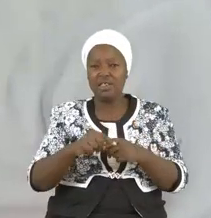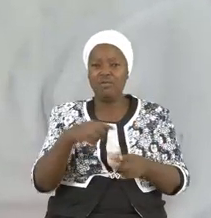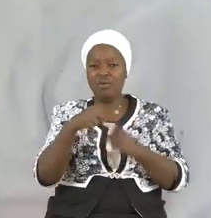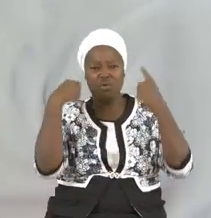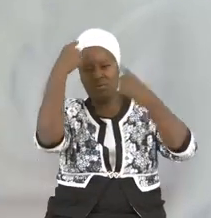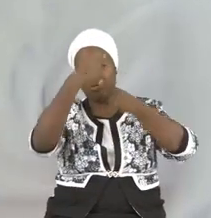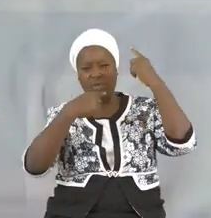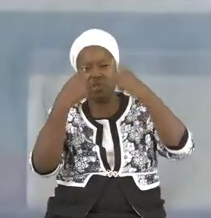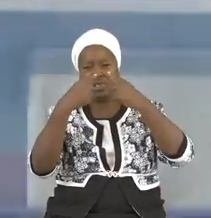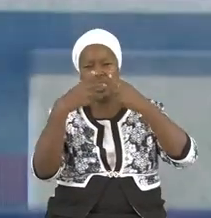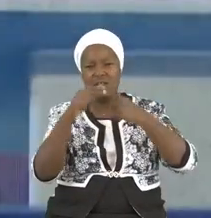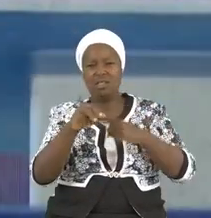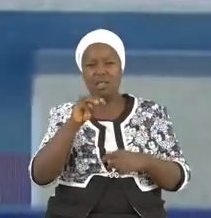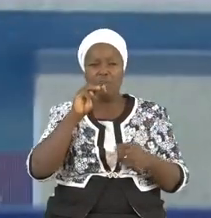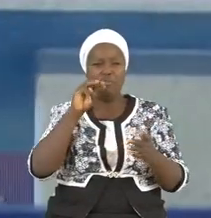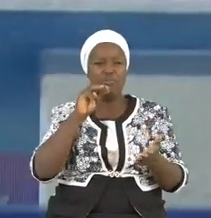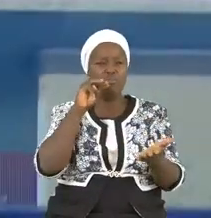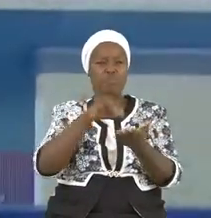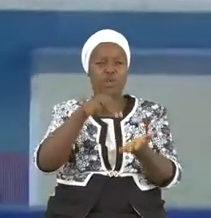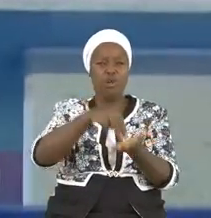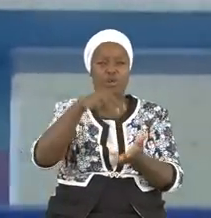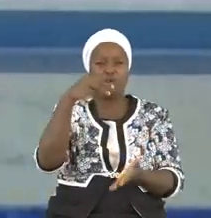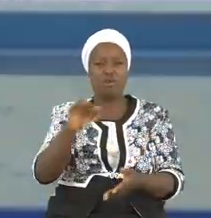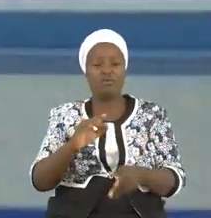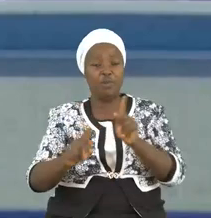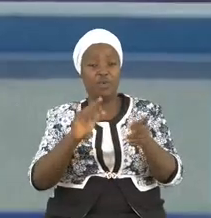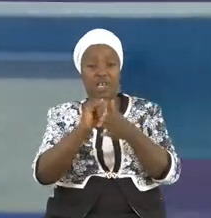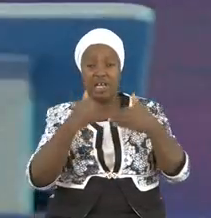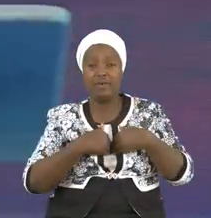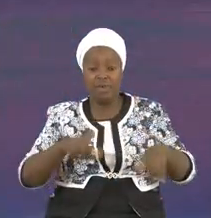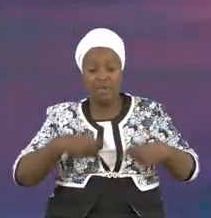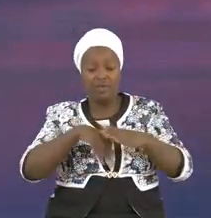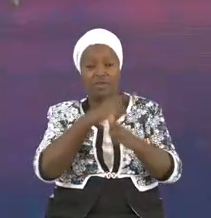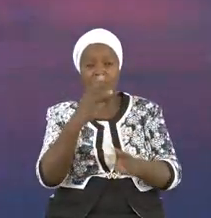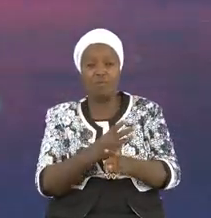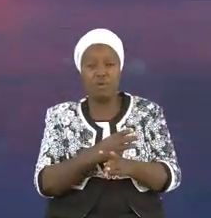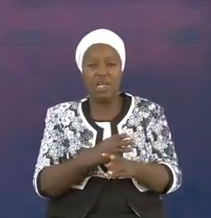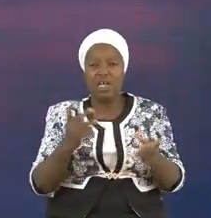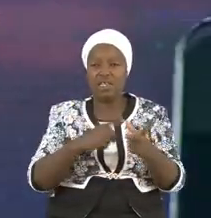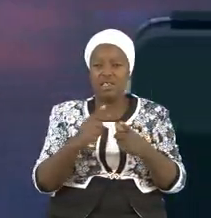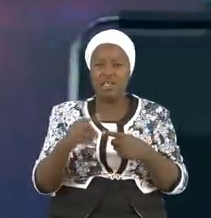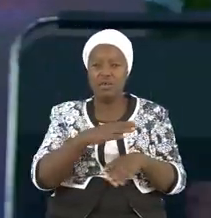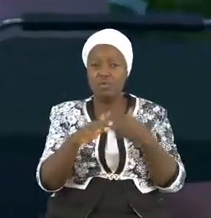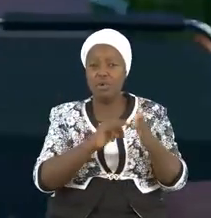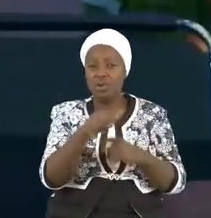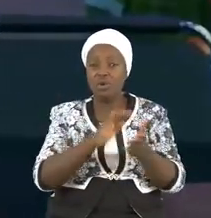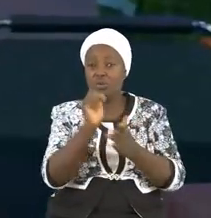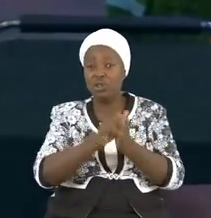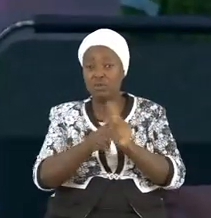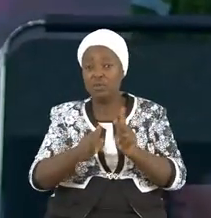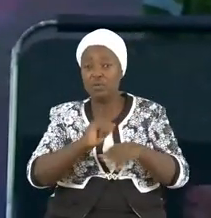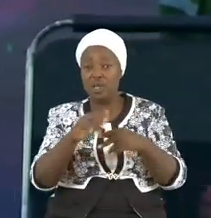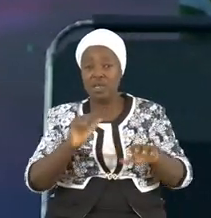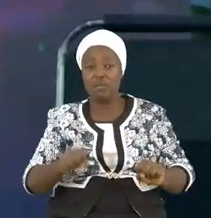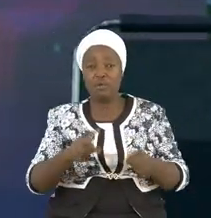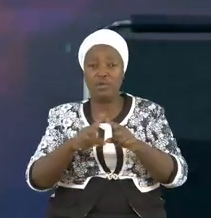billions of people who have lived in the world, only those few were able to live in